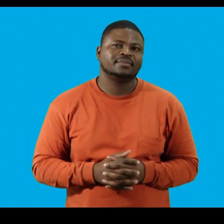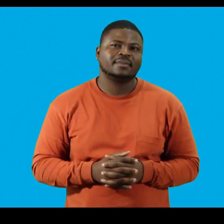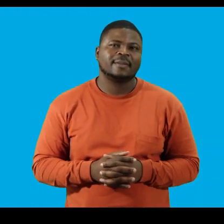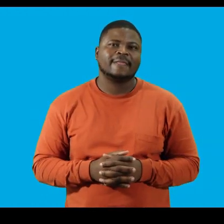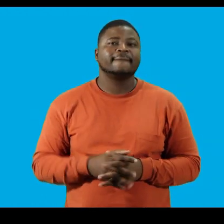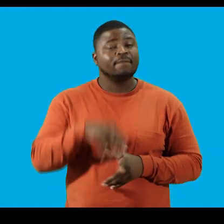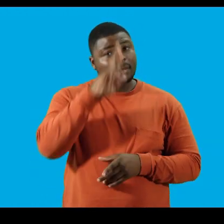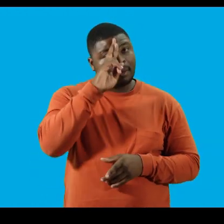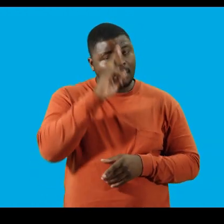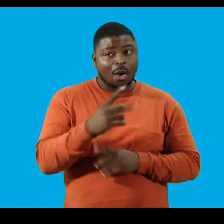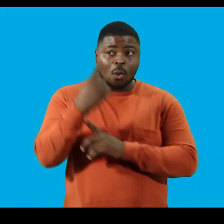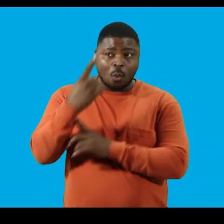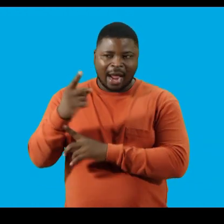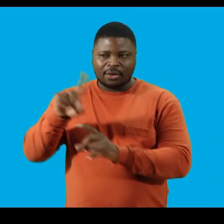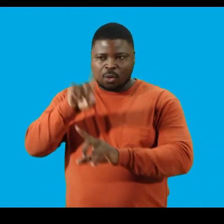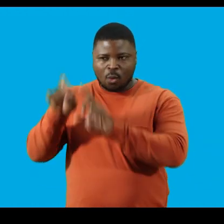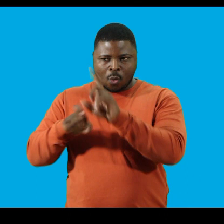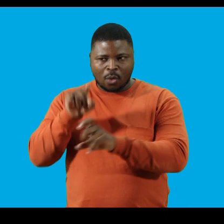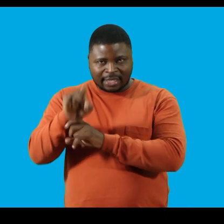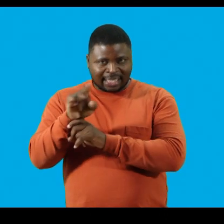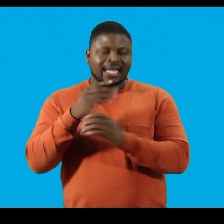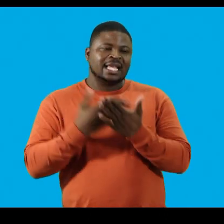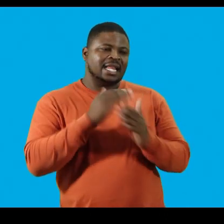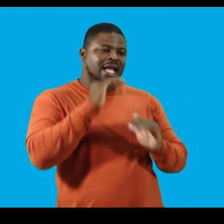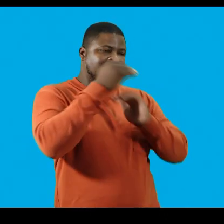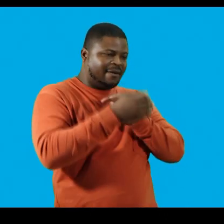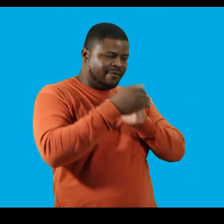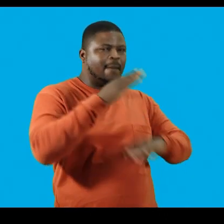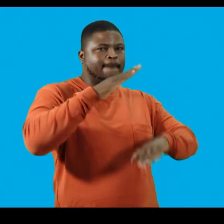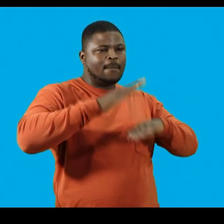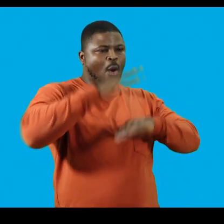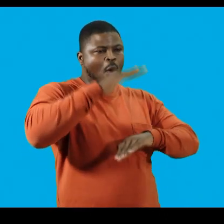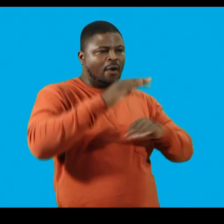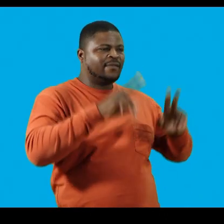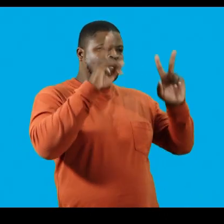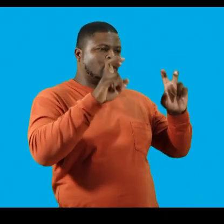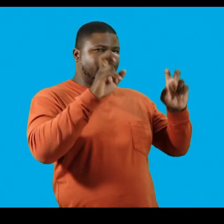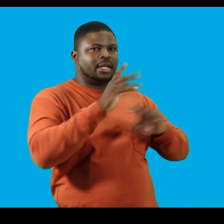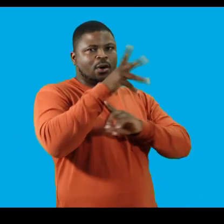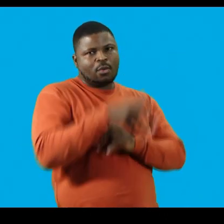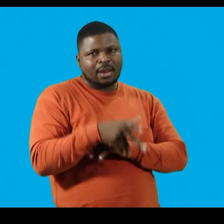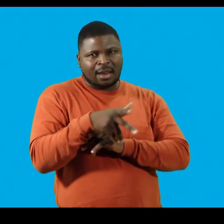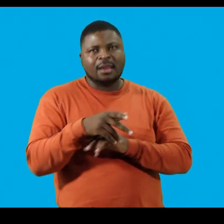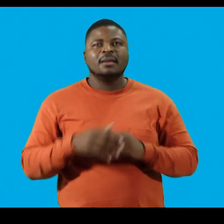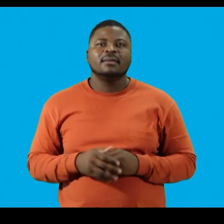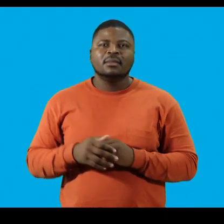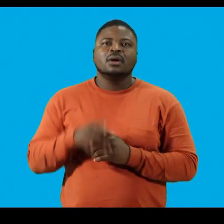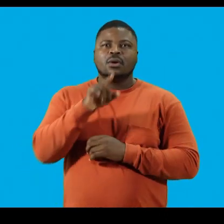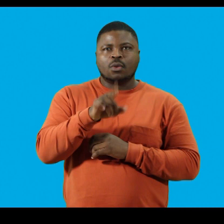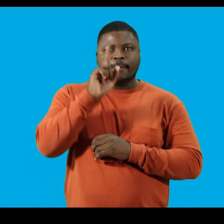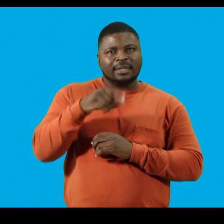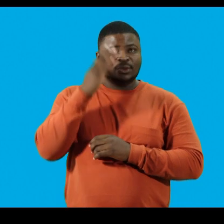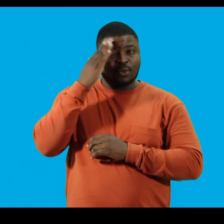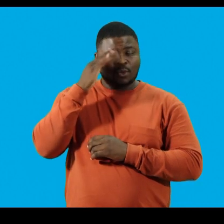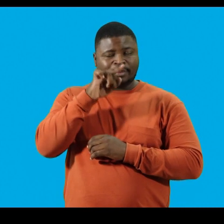And then one question can cover more than one topic, and that is, in general, what